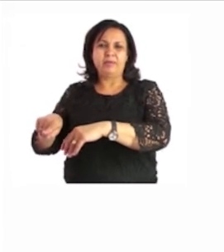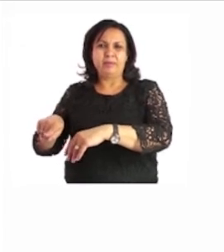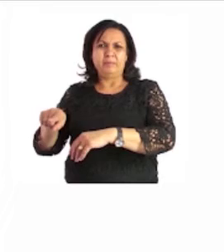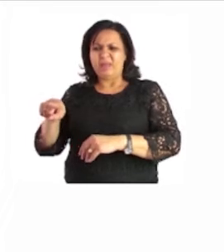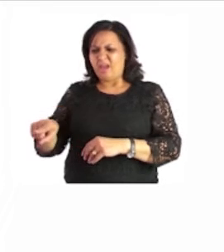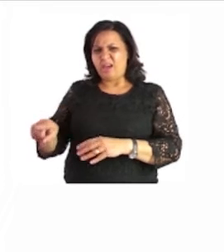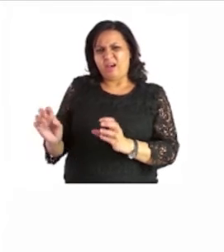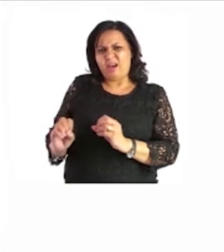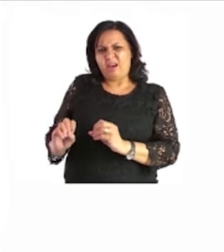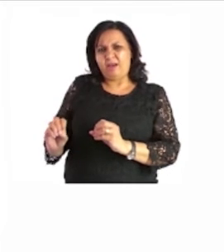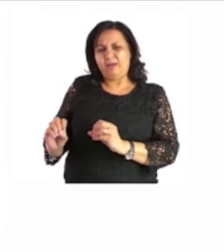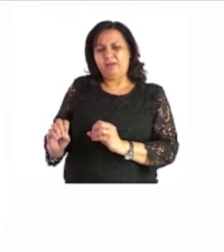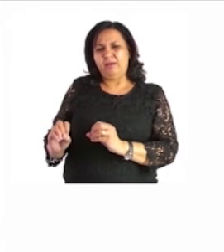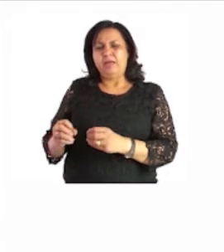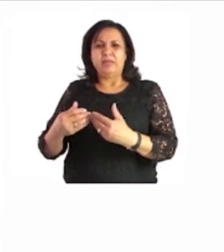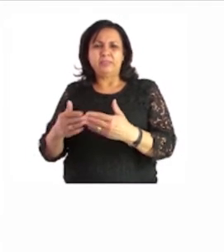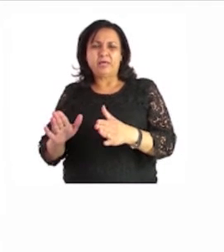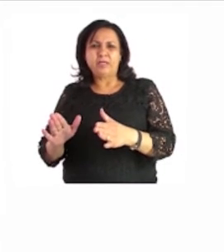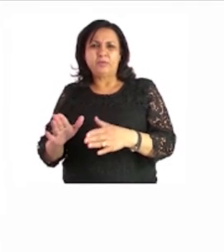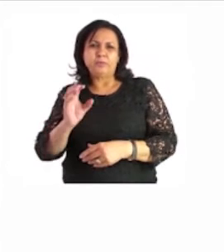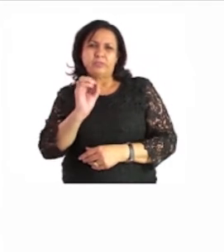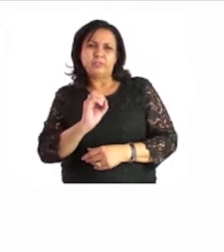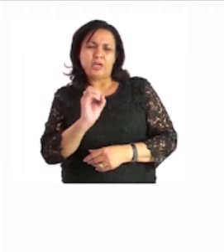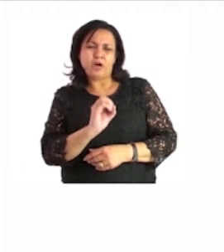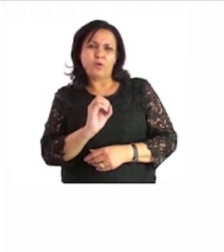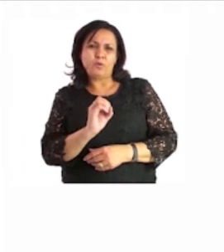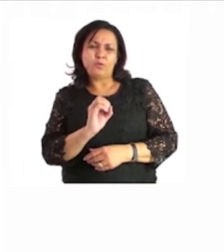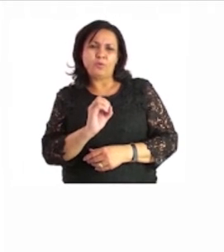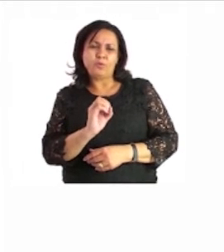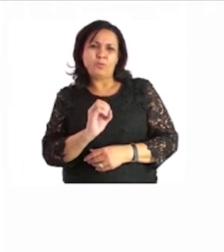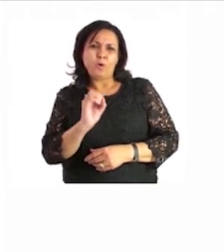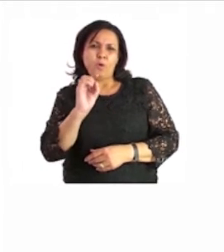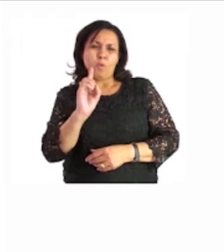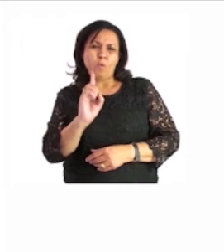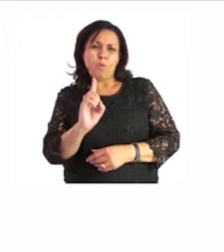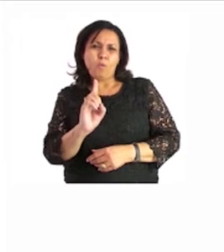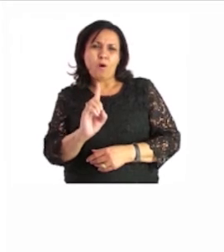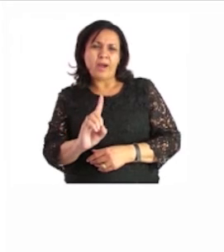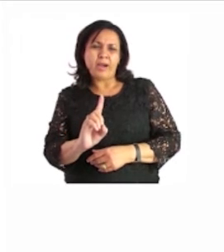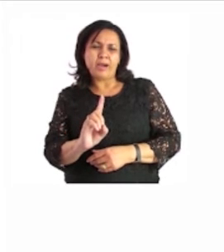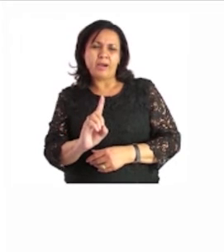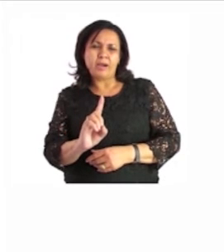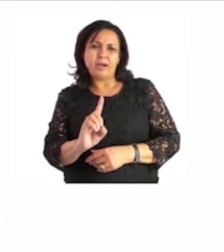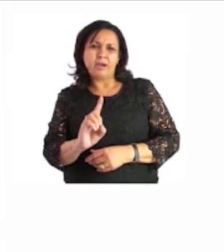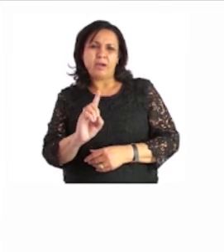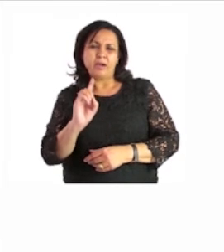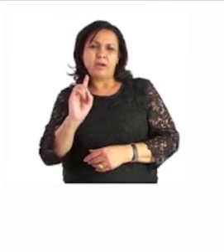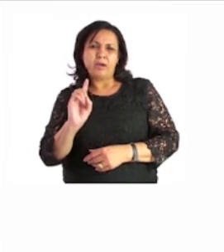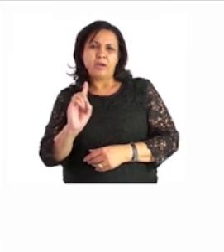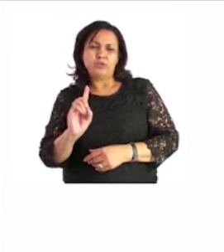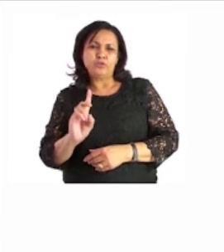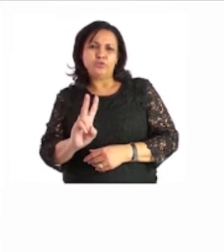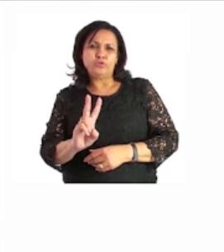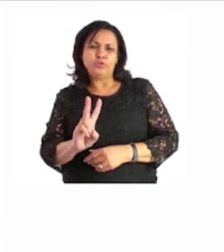missing. So we're going to start and count from 0, because number 0 is very